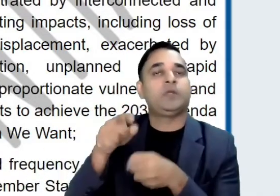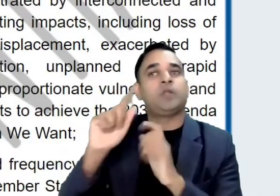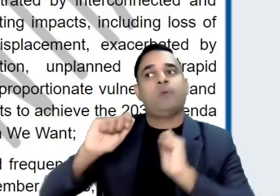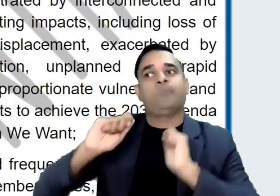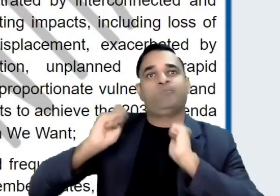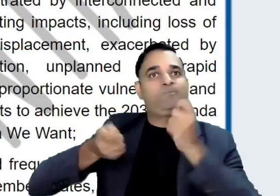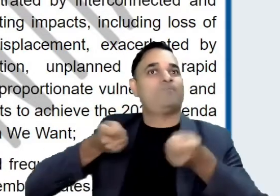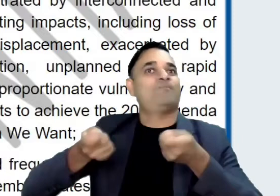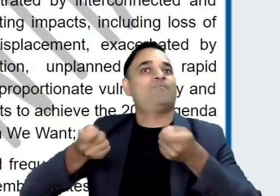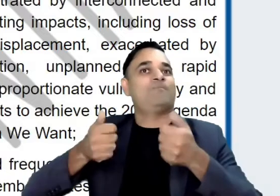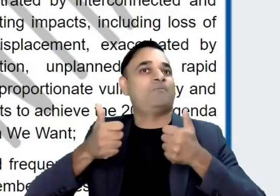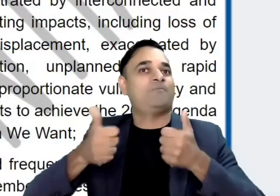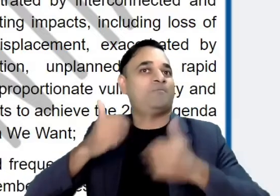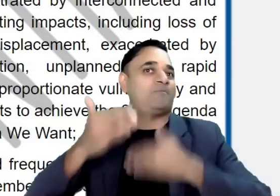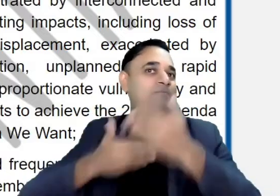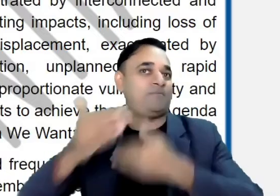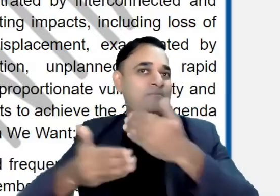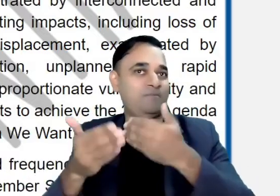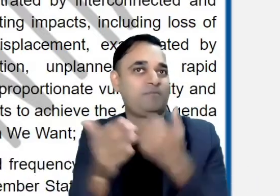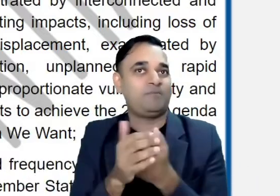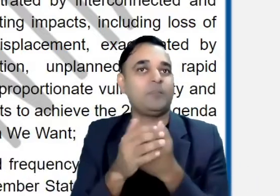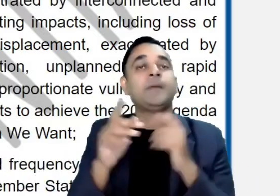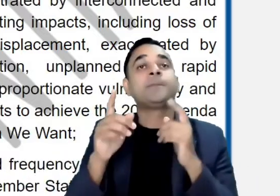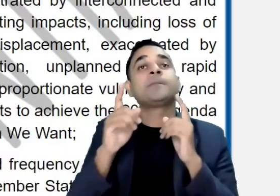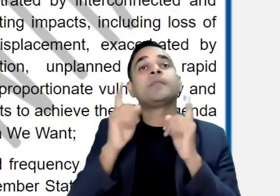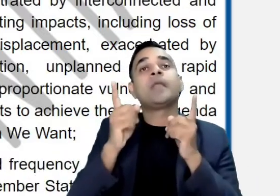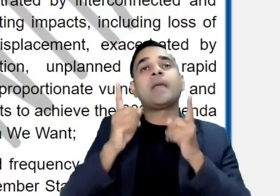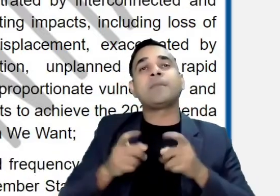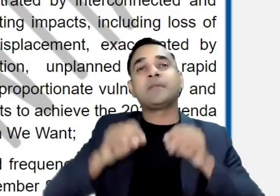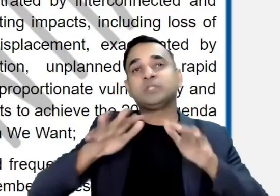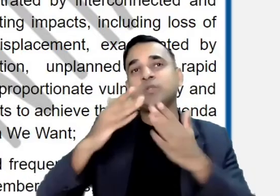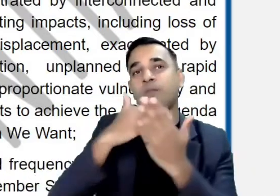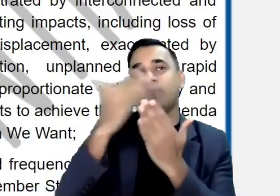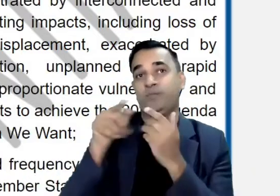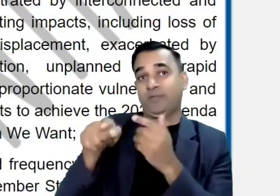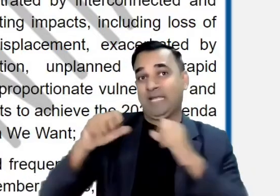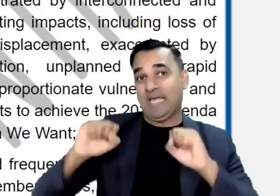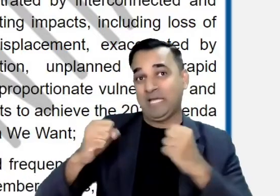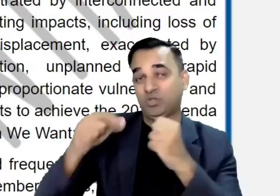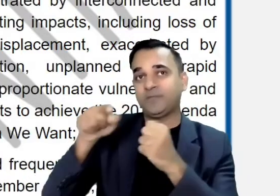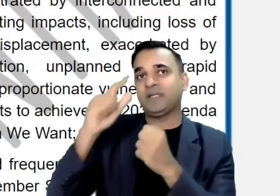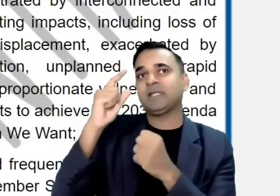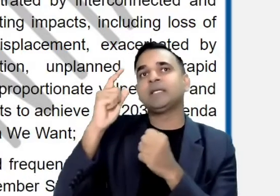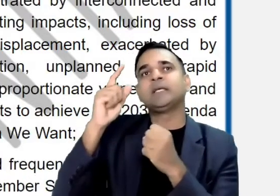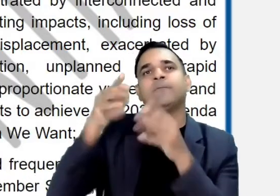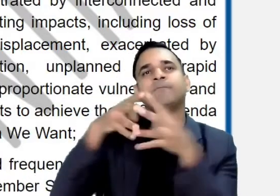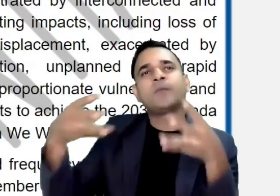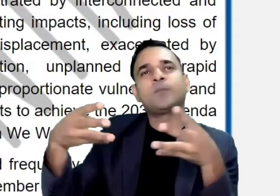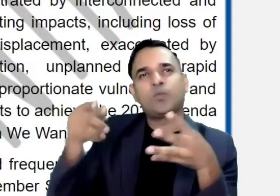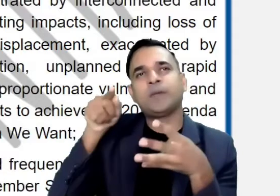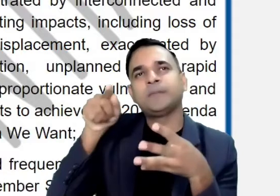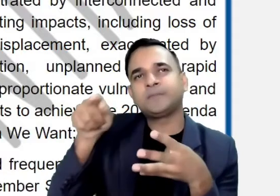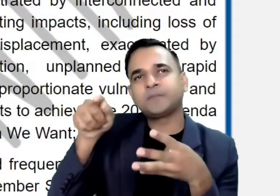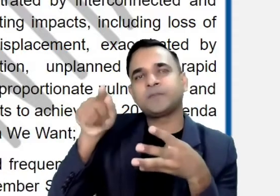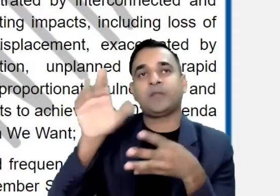development, including the disproportionate impact on women, and welcome the efforts being made across the continent to respond and to